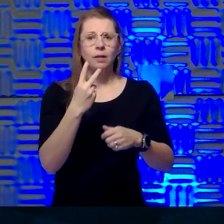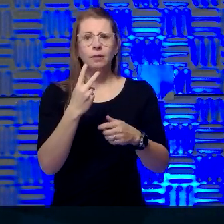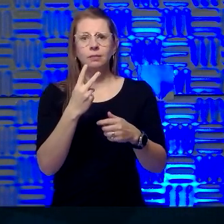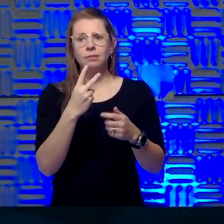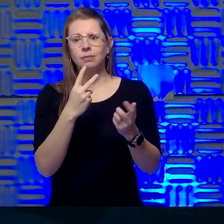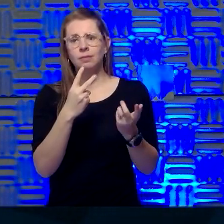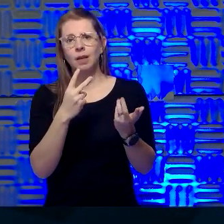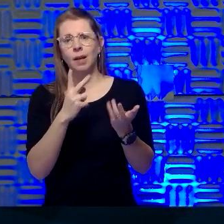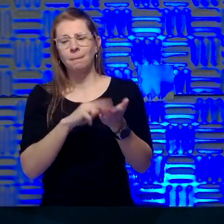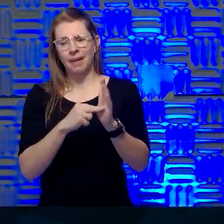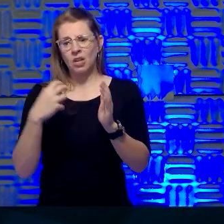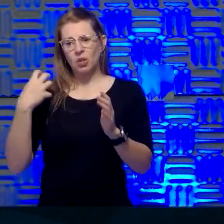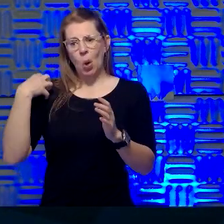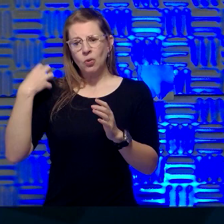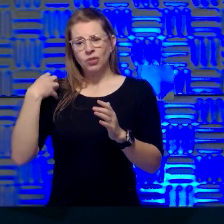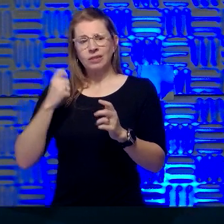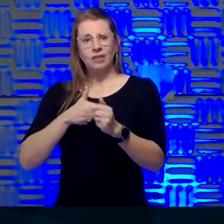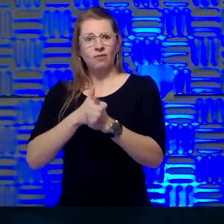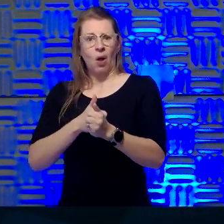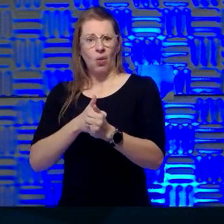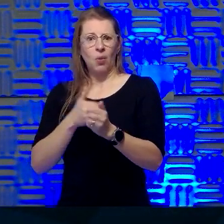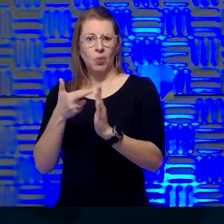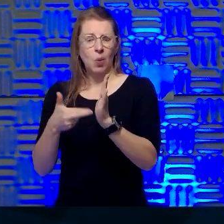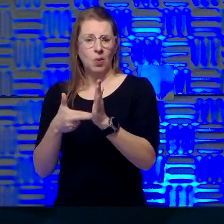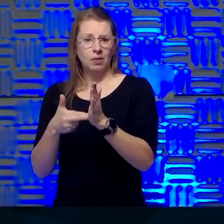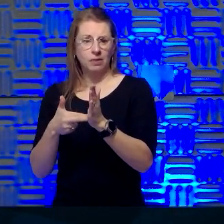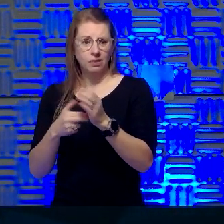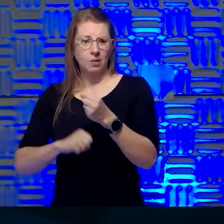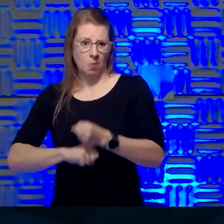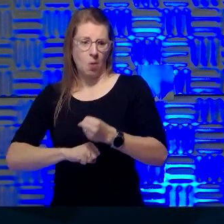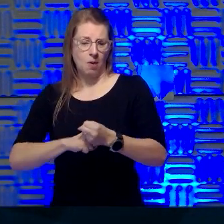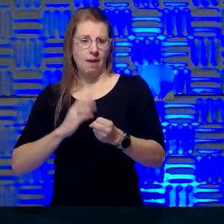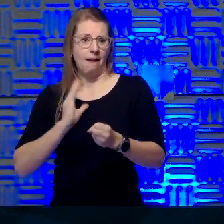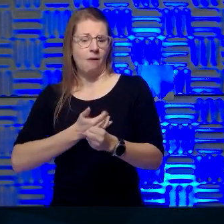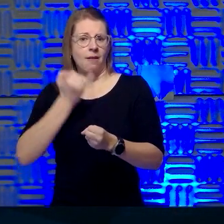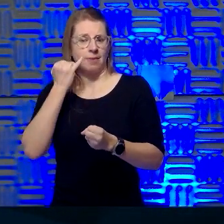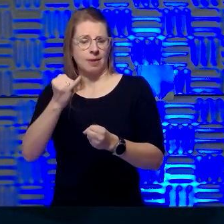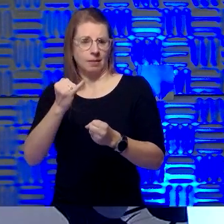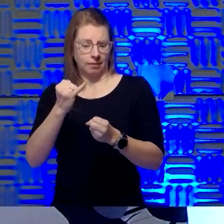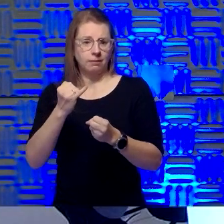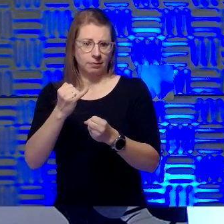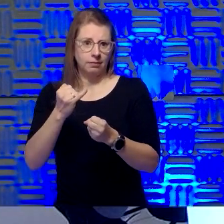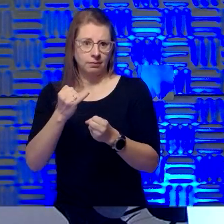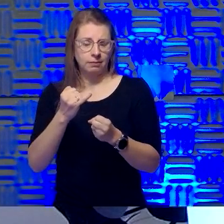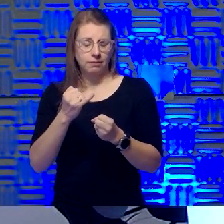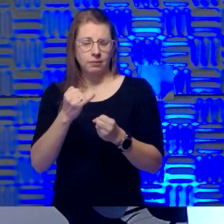So hopefully the coaches can really support that idea as well as we get started back up.